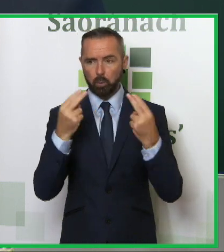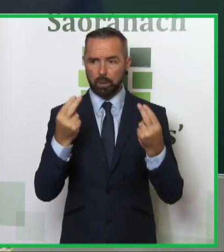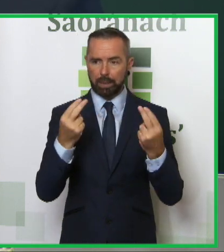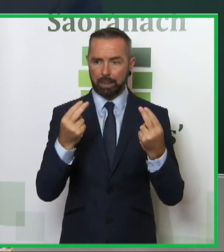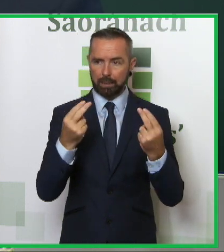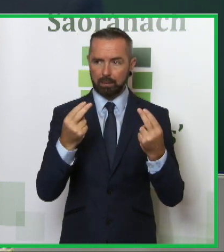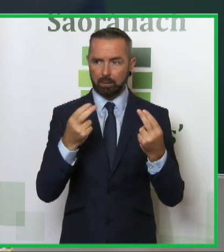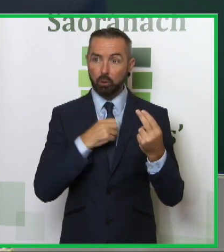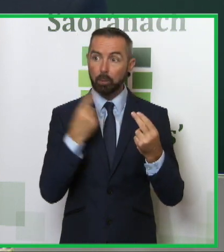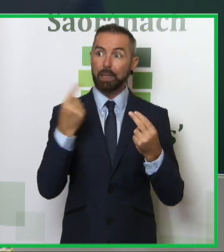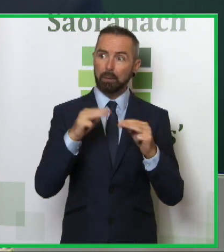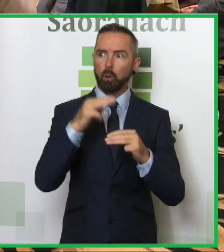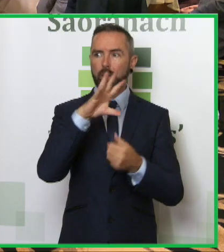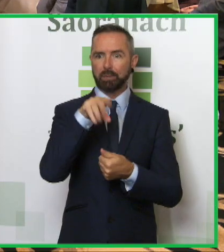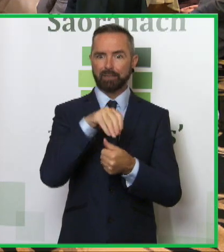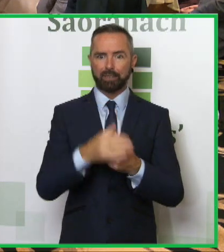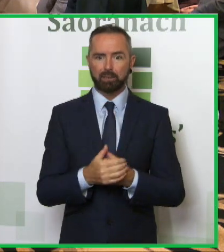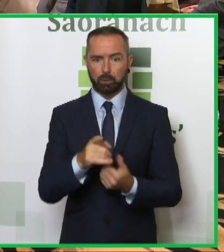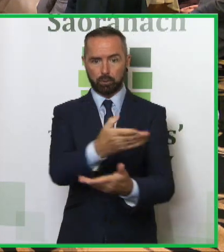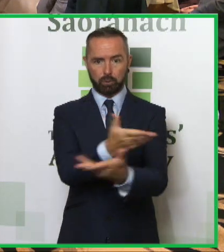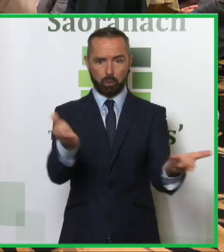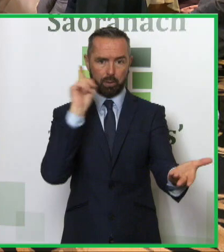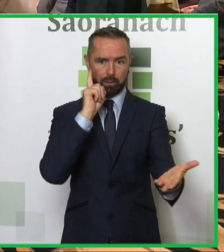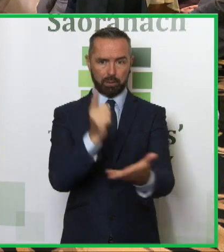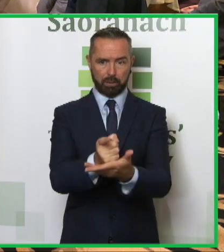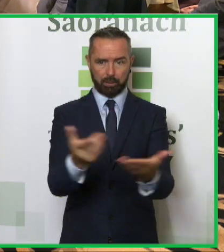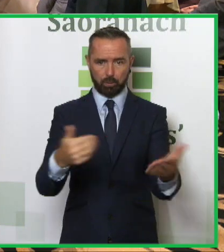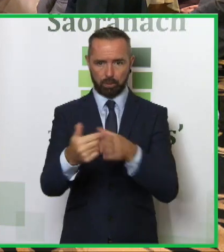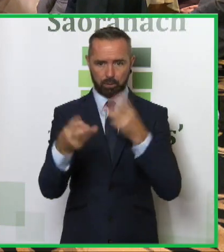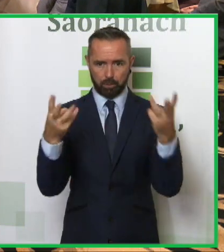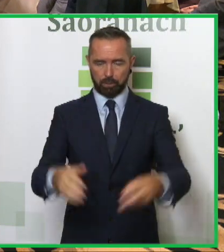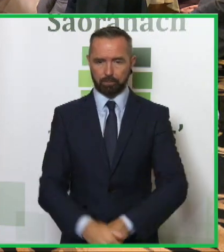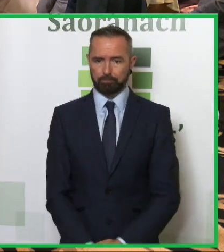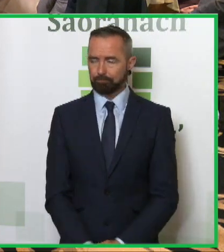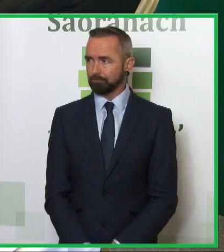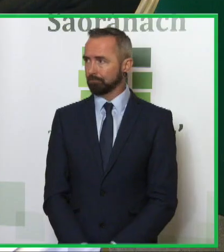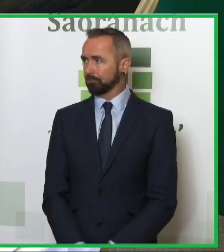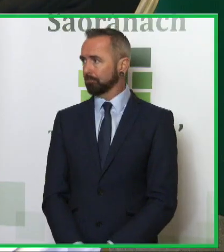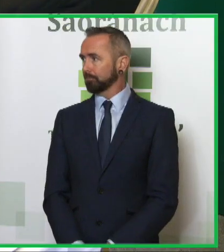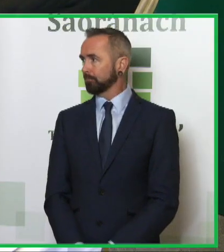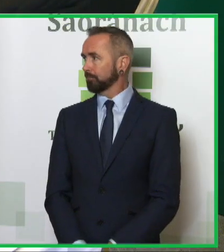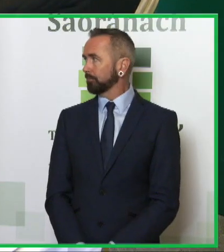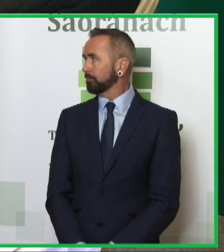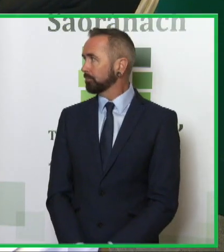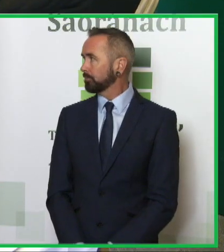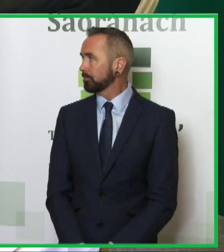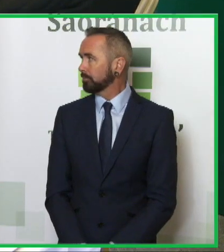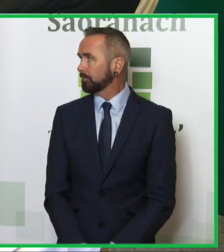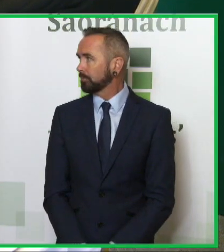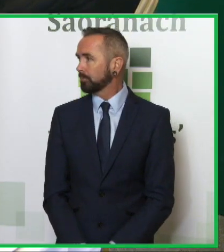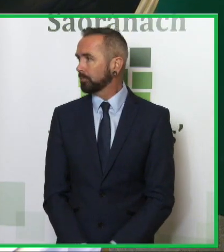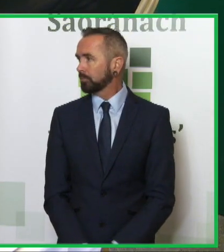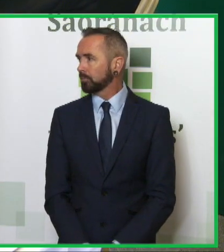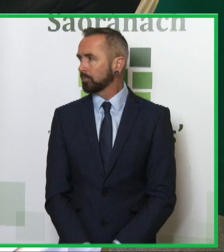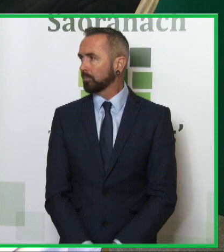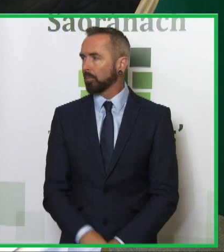that. So the members, are the best placed people to determine that. And so... Yeah, no, I think Carl's right. It'd be